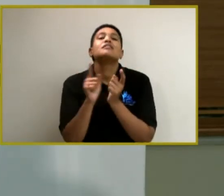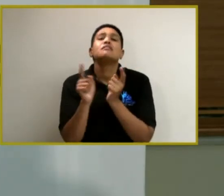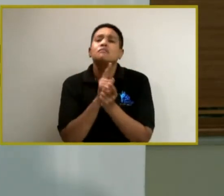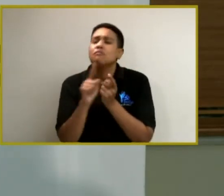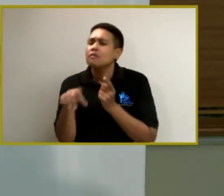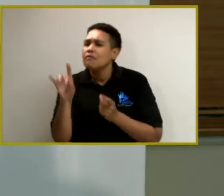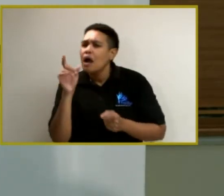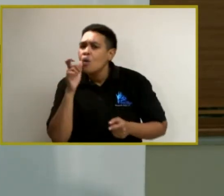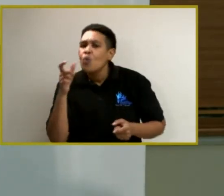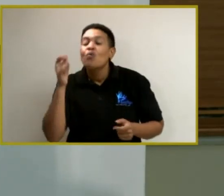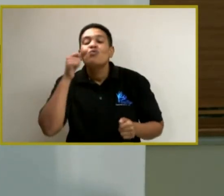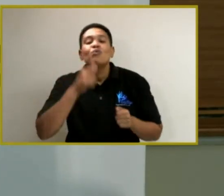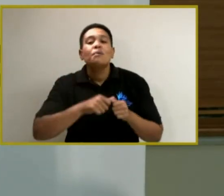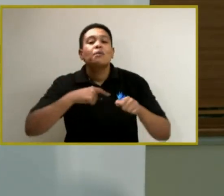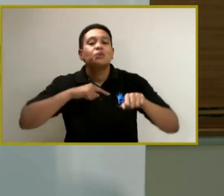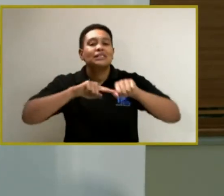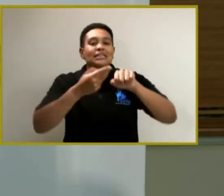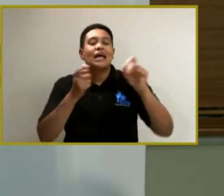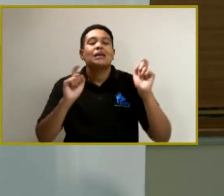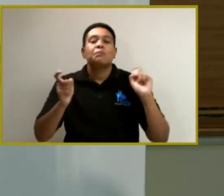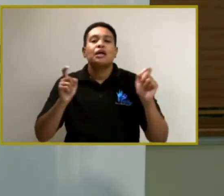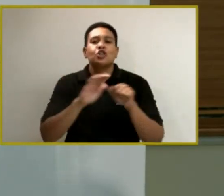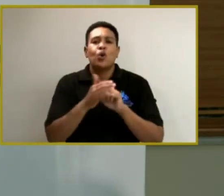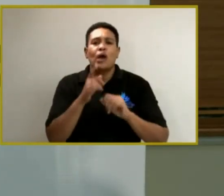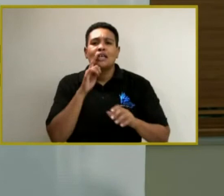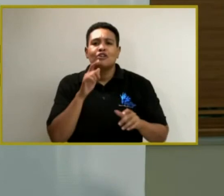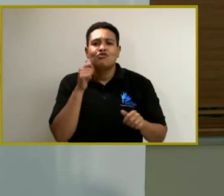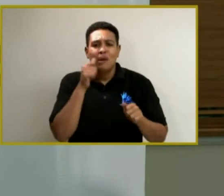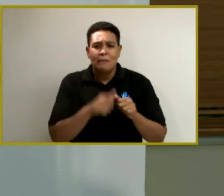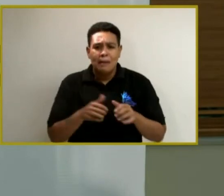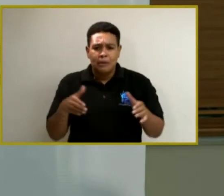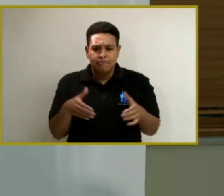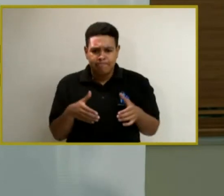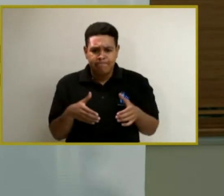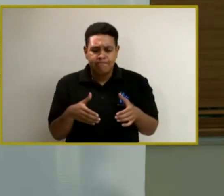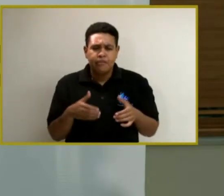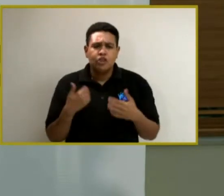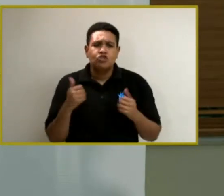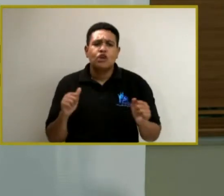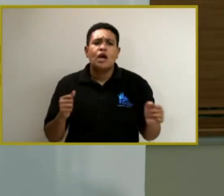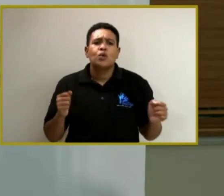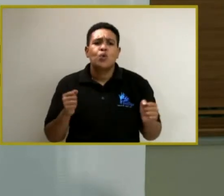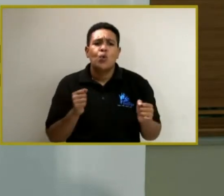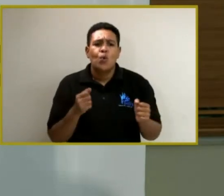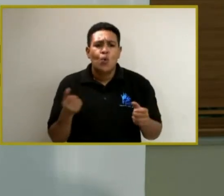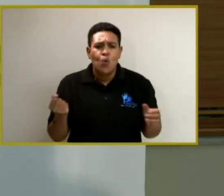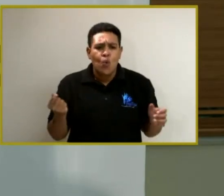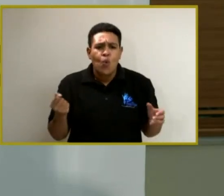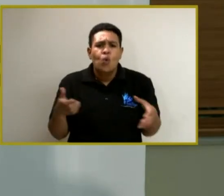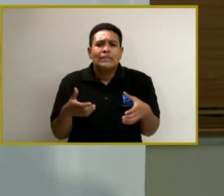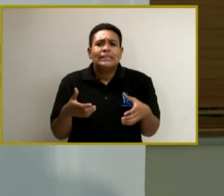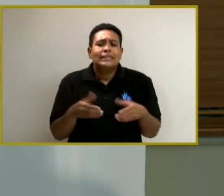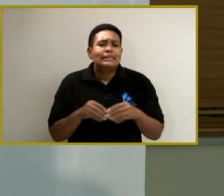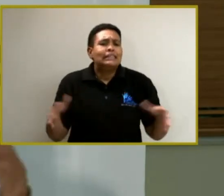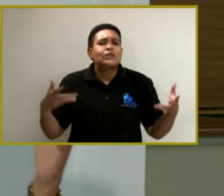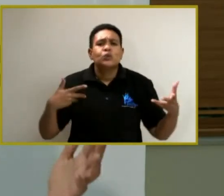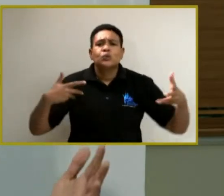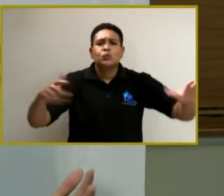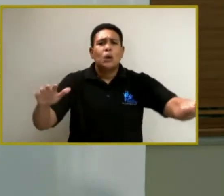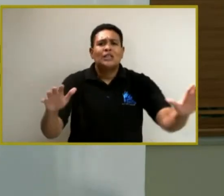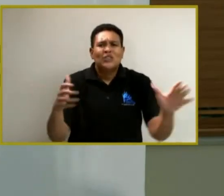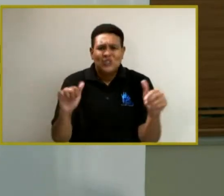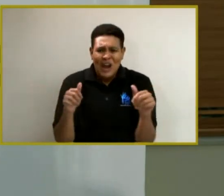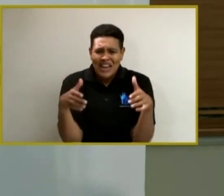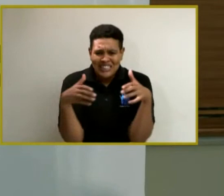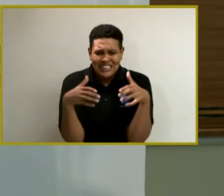with the management of COVID, it was about containment and trying to hold it to prevent it from getting out of